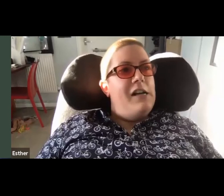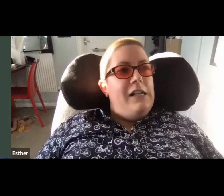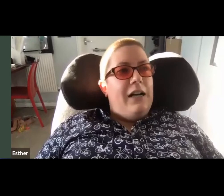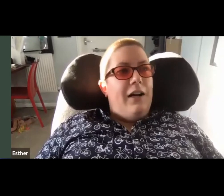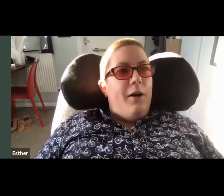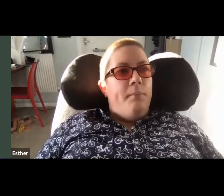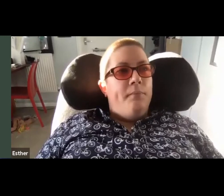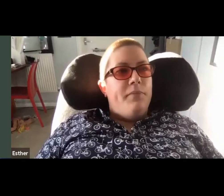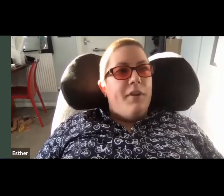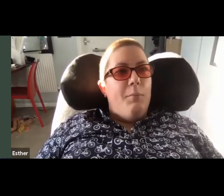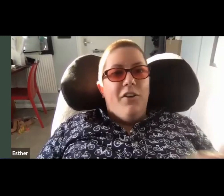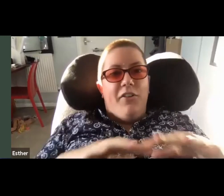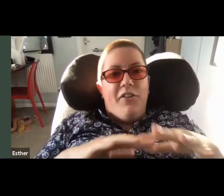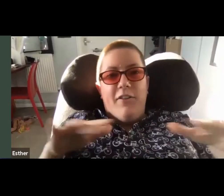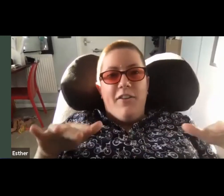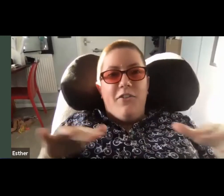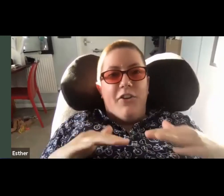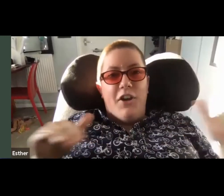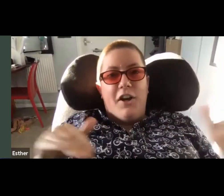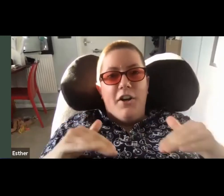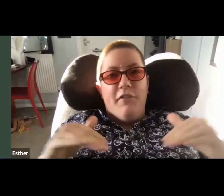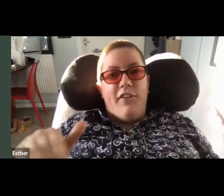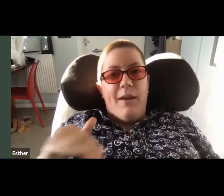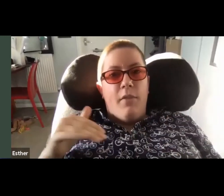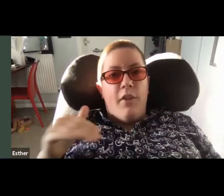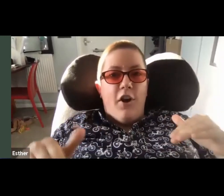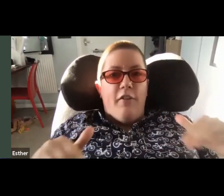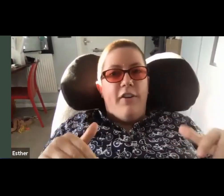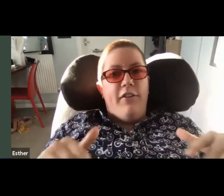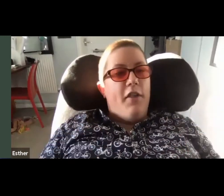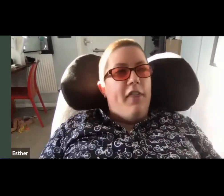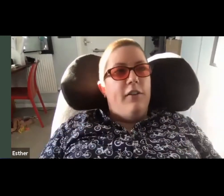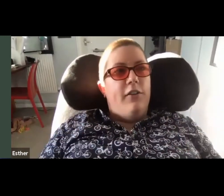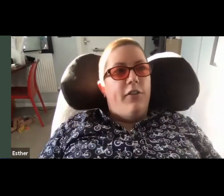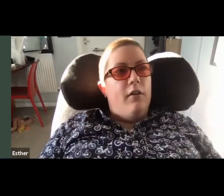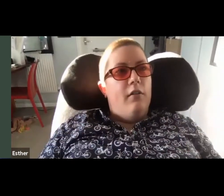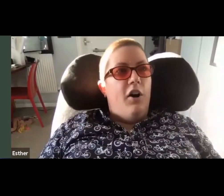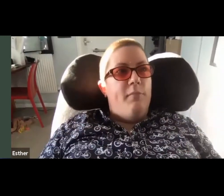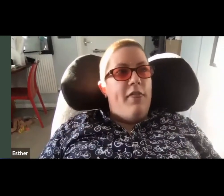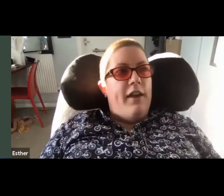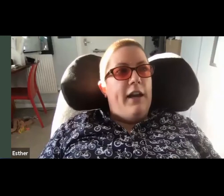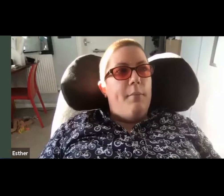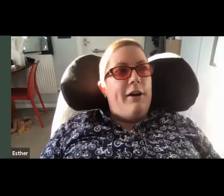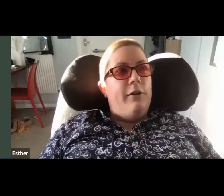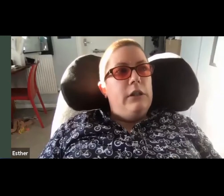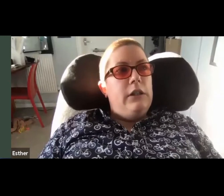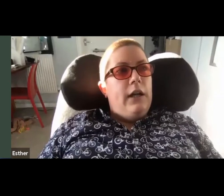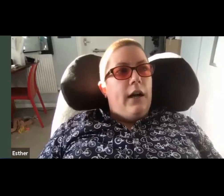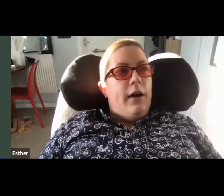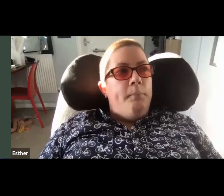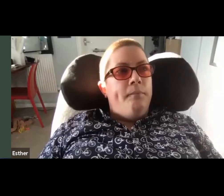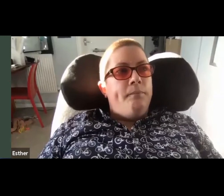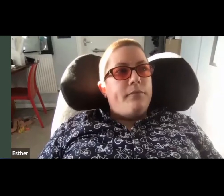minutes, because this is just going to kind of skim the surface of the things that I've been thinking about.